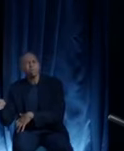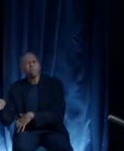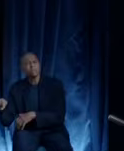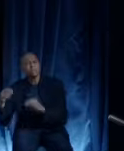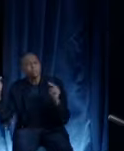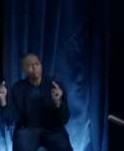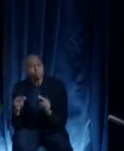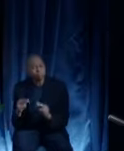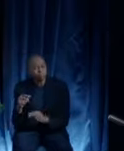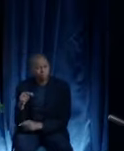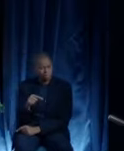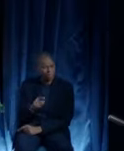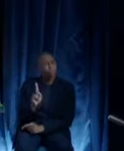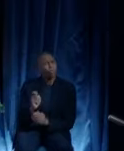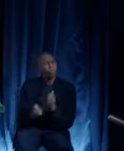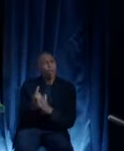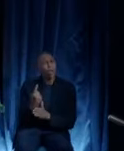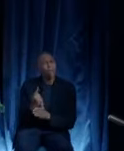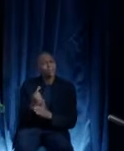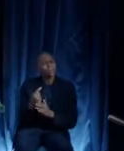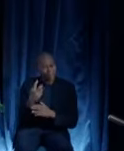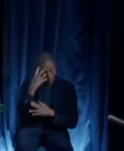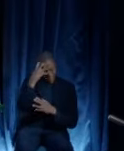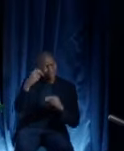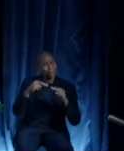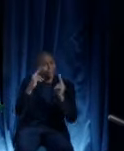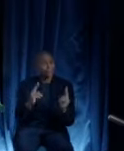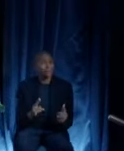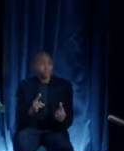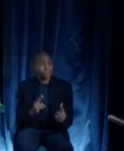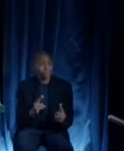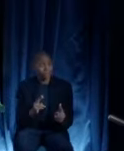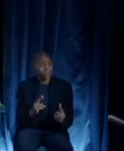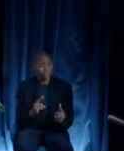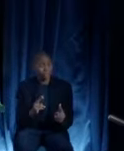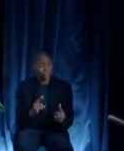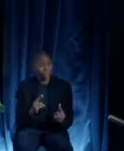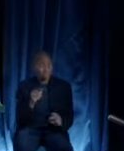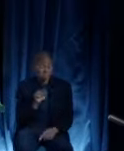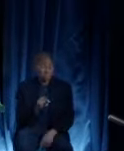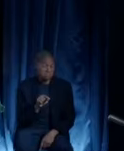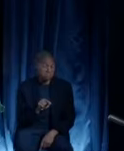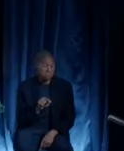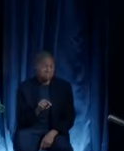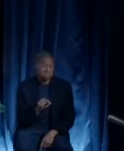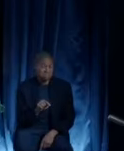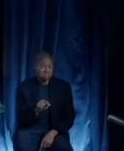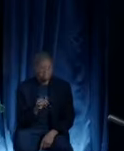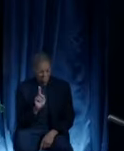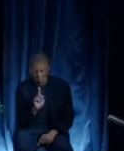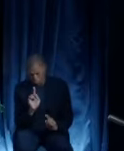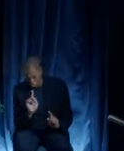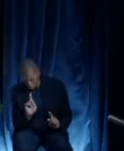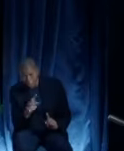so, about what, to my mind, really mattered, which is what's happening in this